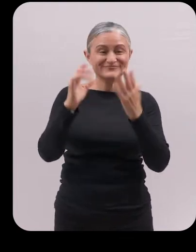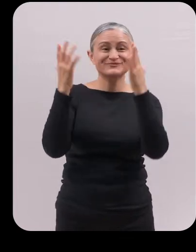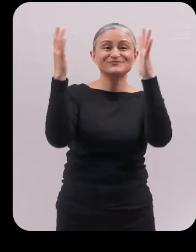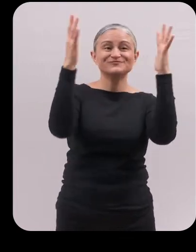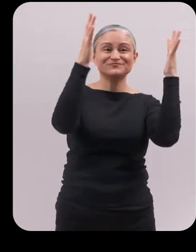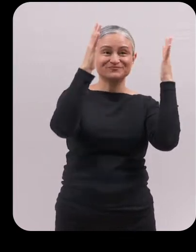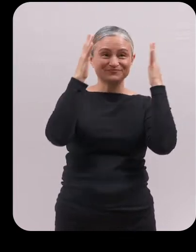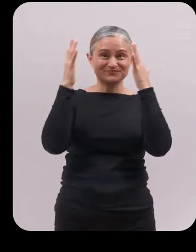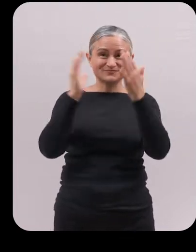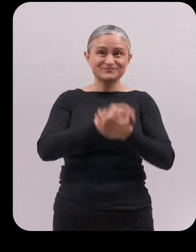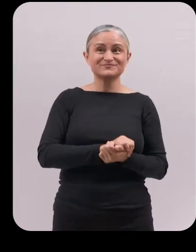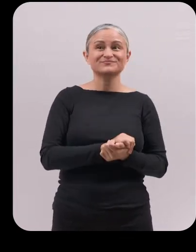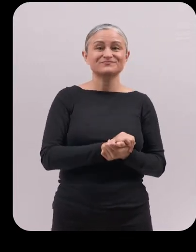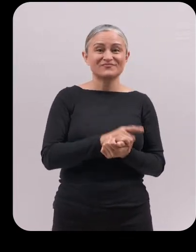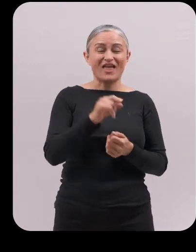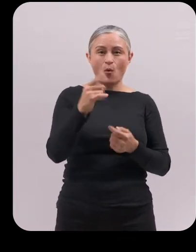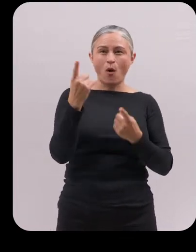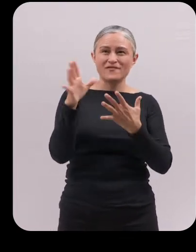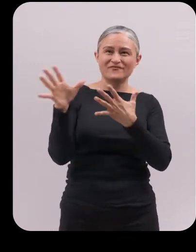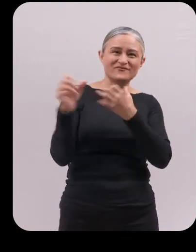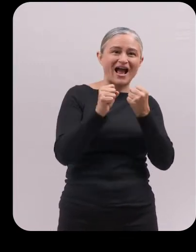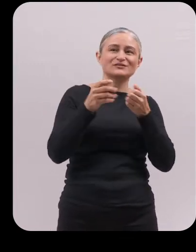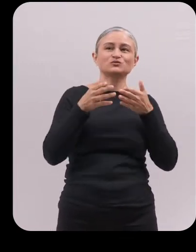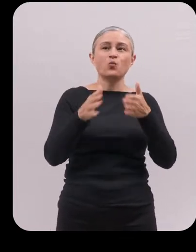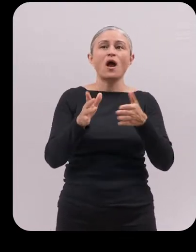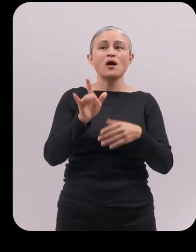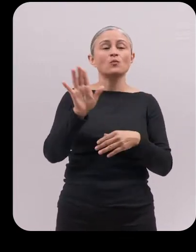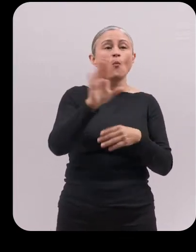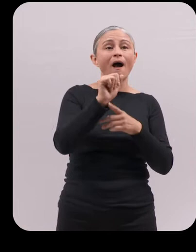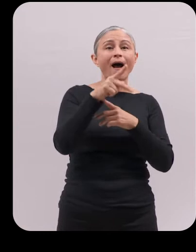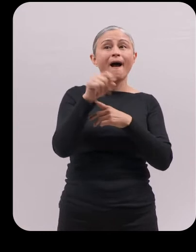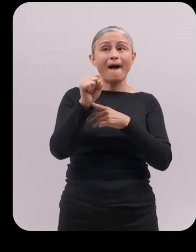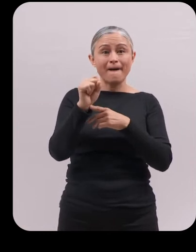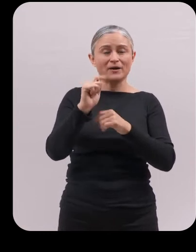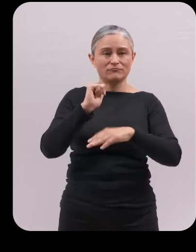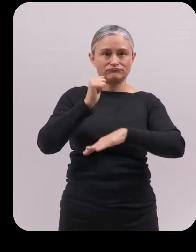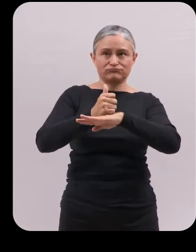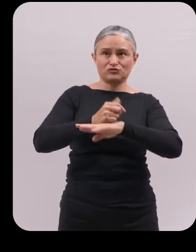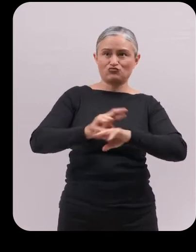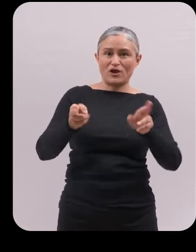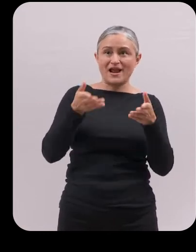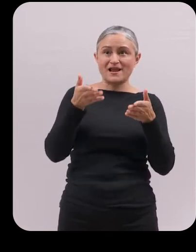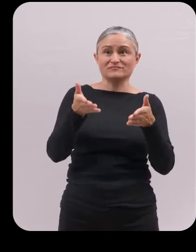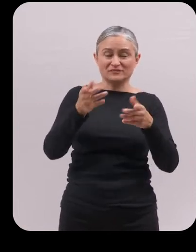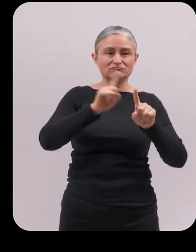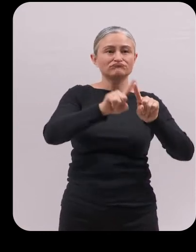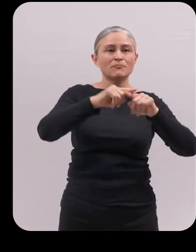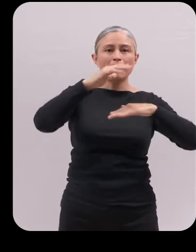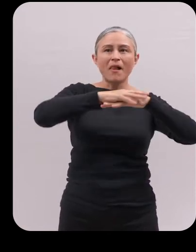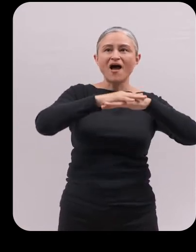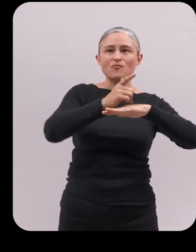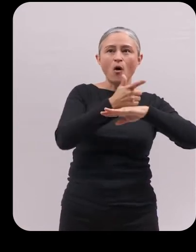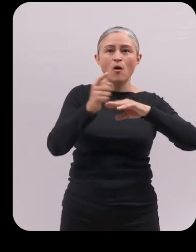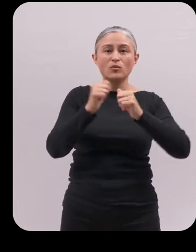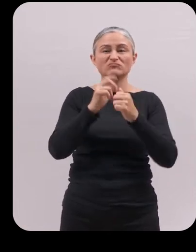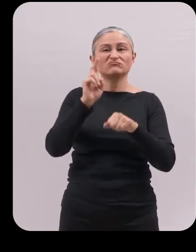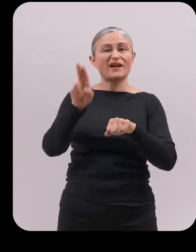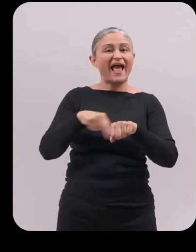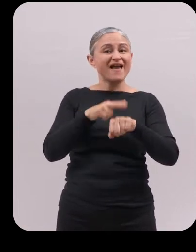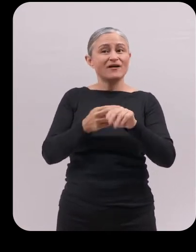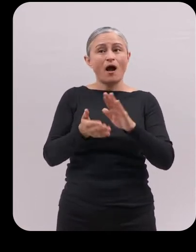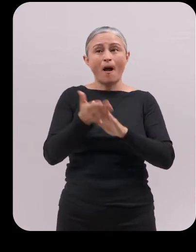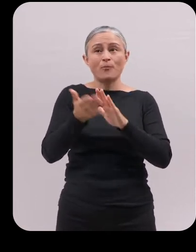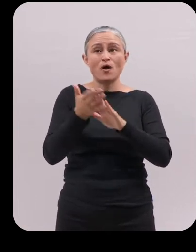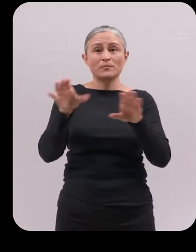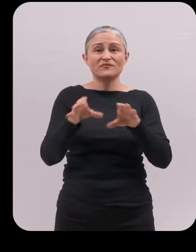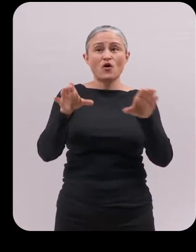It is one of the fastest ways to bring your apps to life across platforms with native performance. And Flutter's single